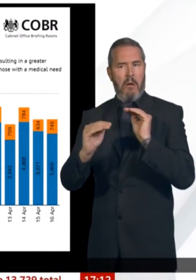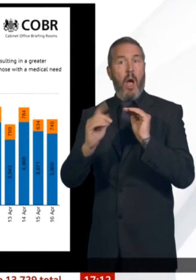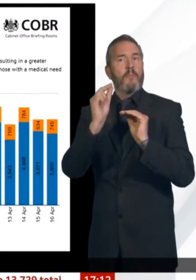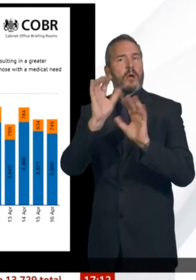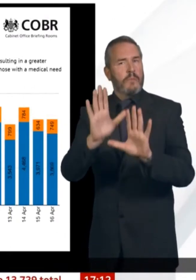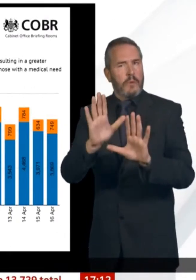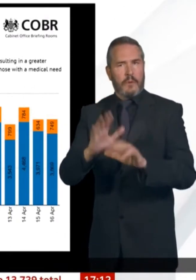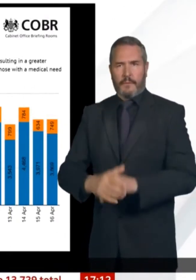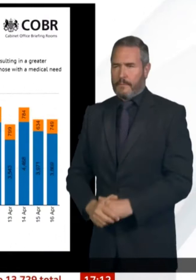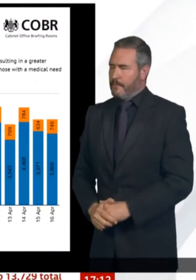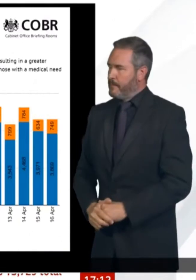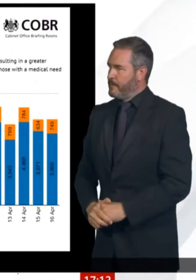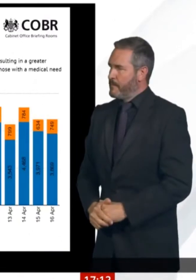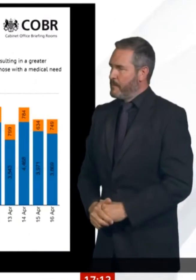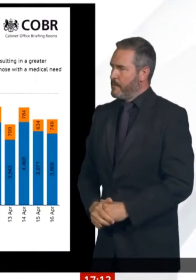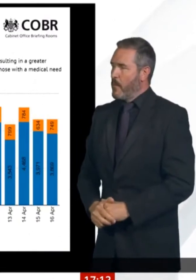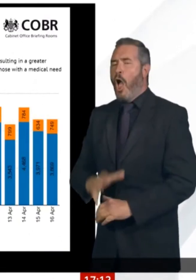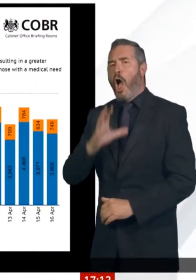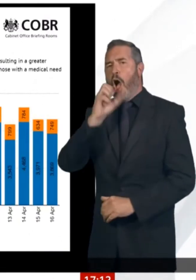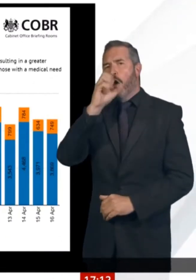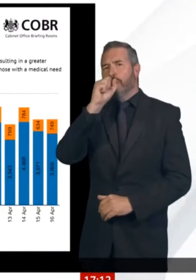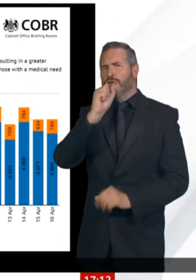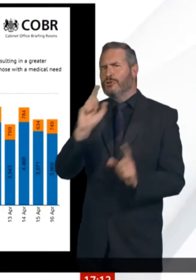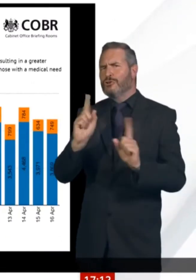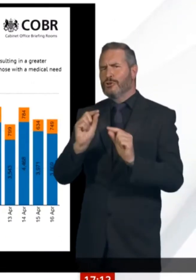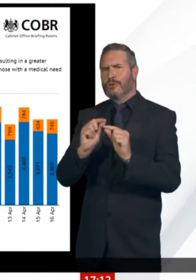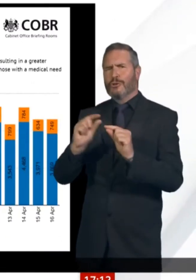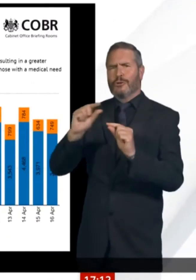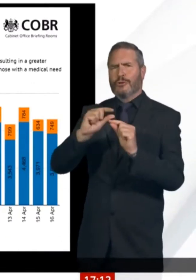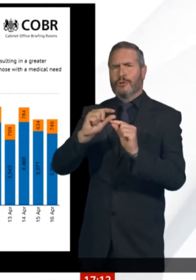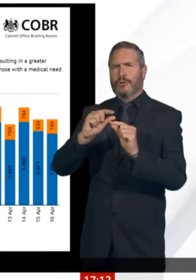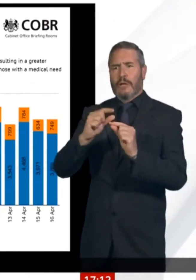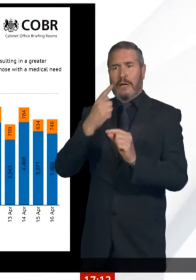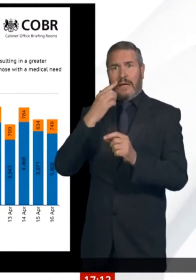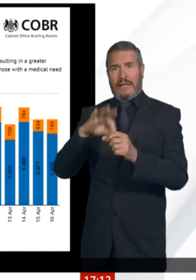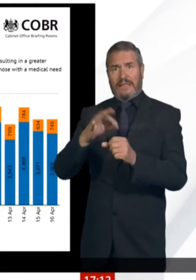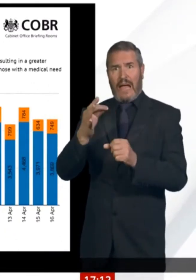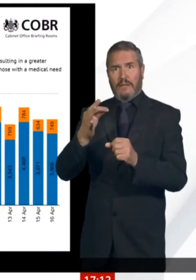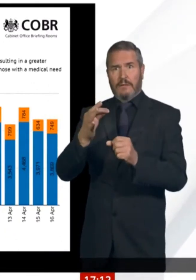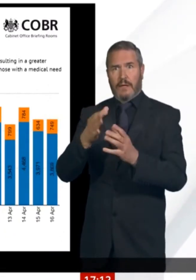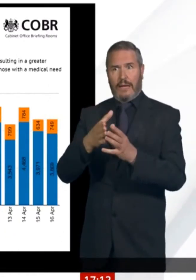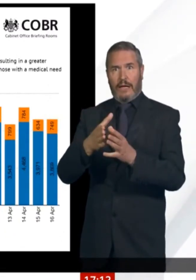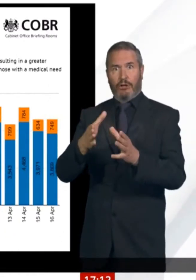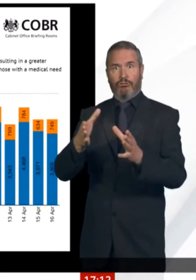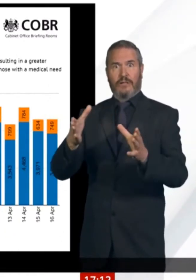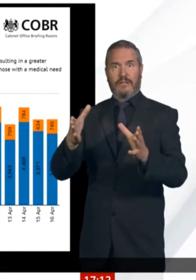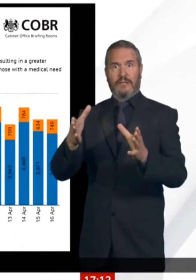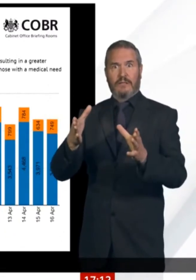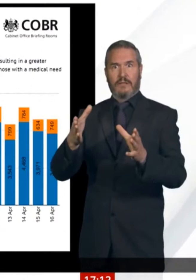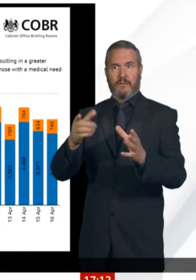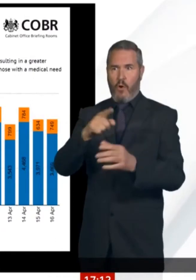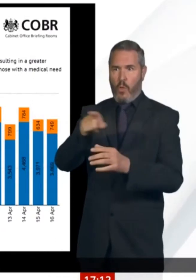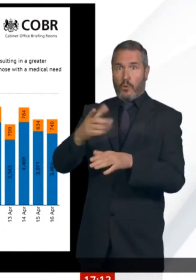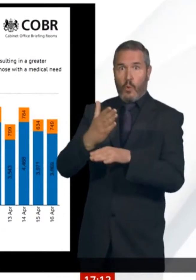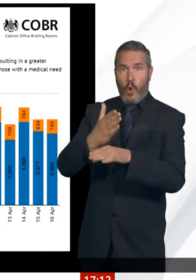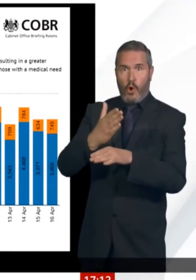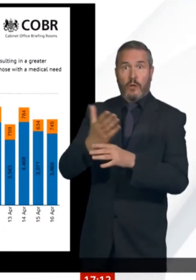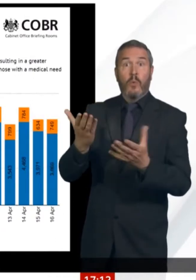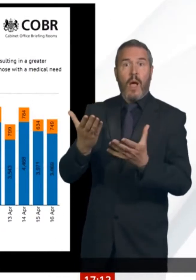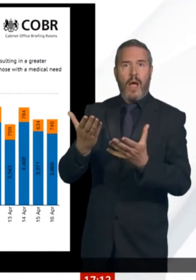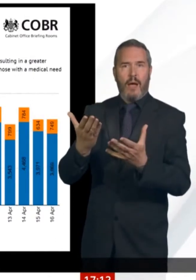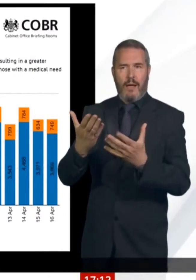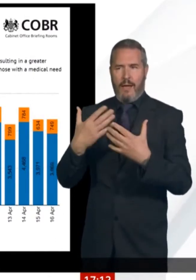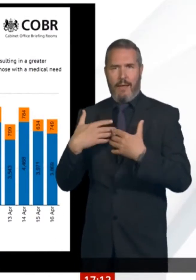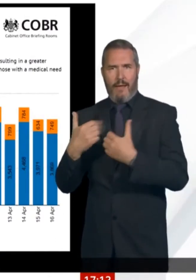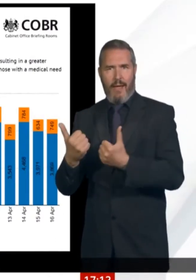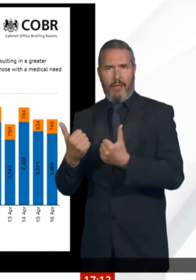decrease. The orange bars show that the testing has now been expanded to critical workers in the NHS, social care